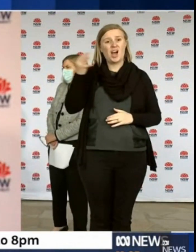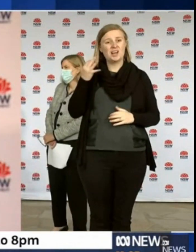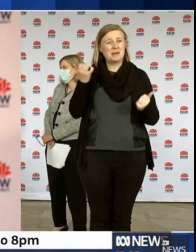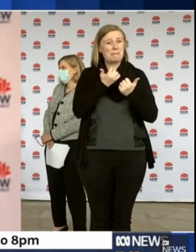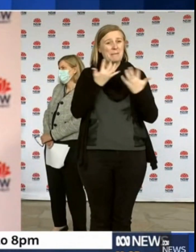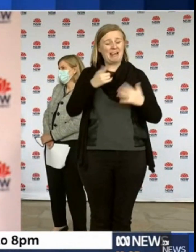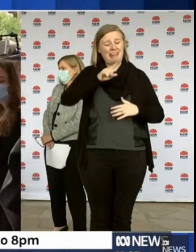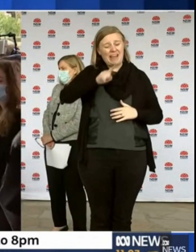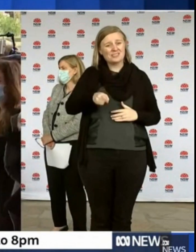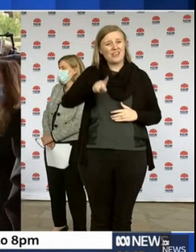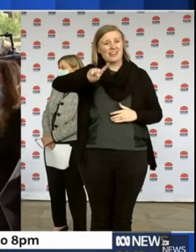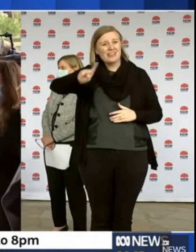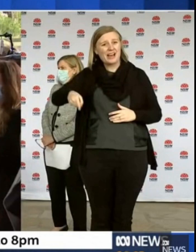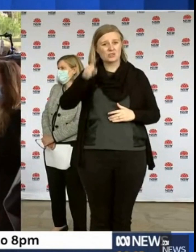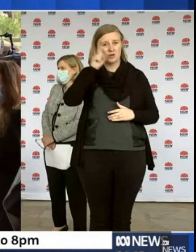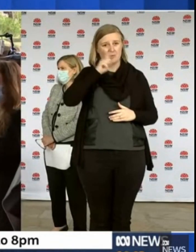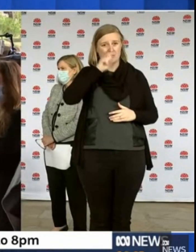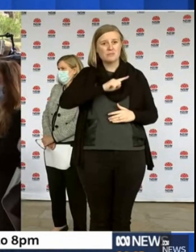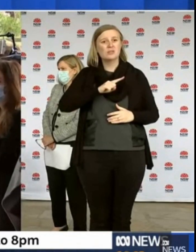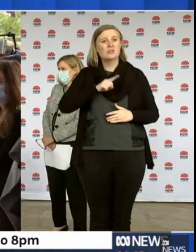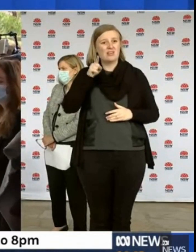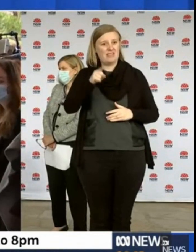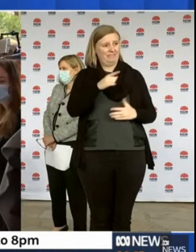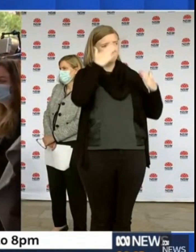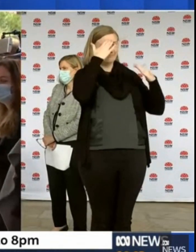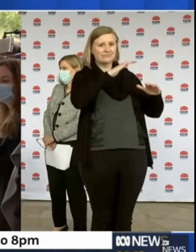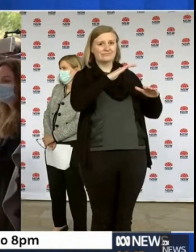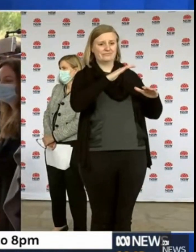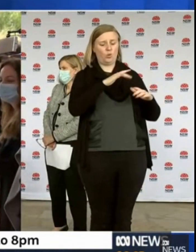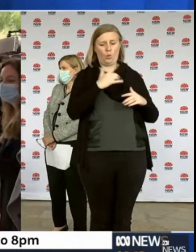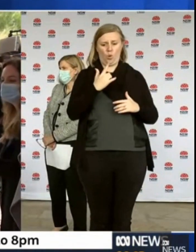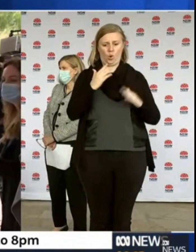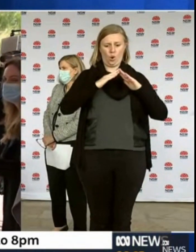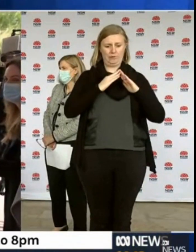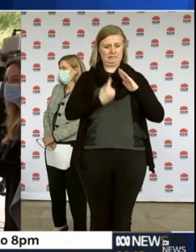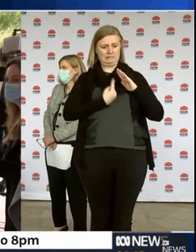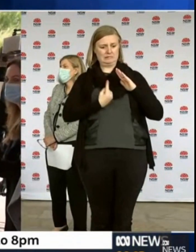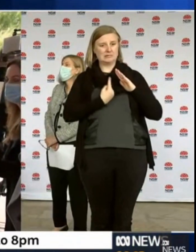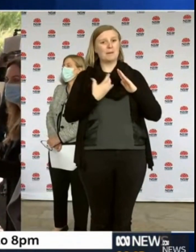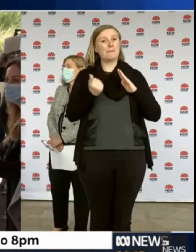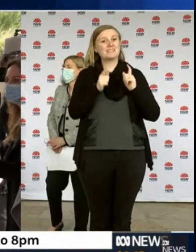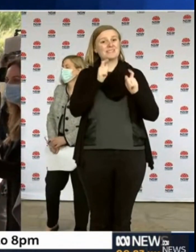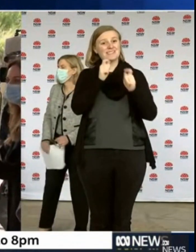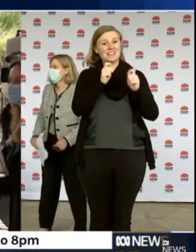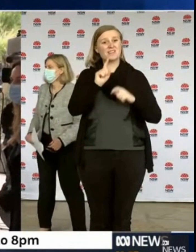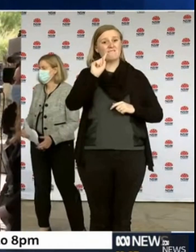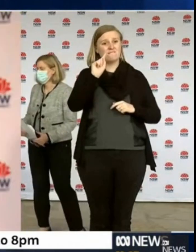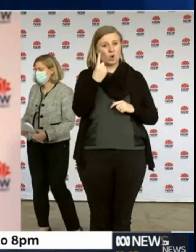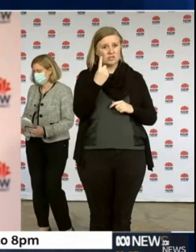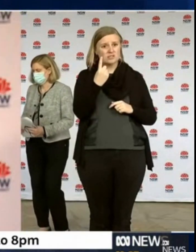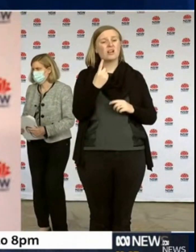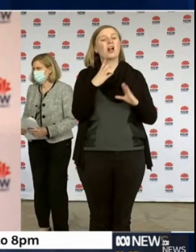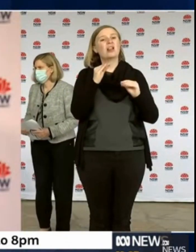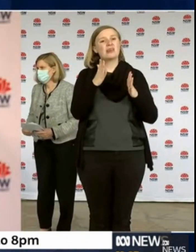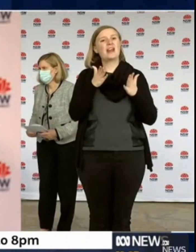and thousands of people in isolation. They obviously have to go and get a test, 2 other tests before they get out to their close contacts. Are there any special arrangements for their testing? I will